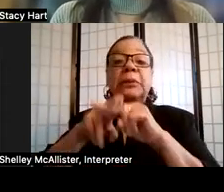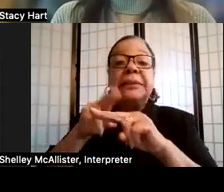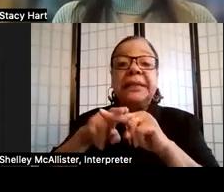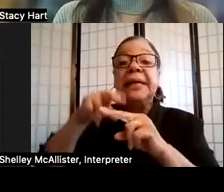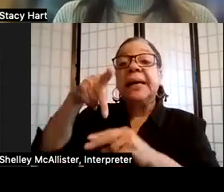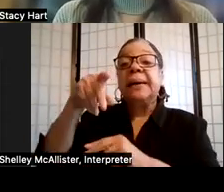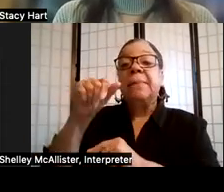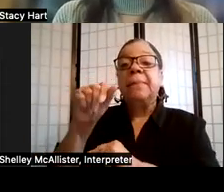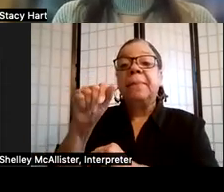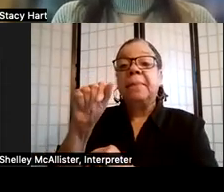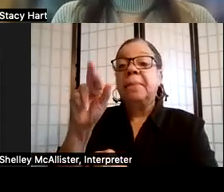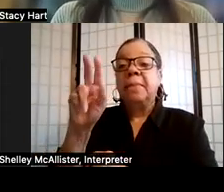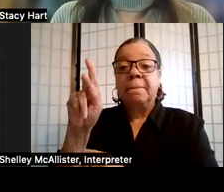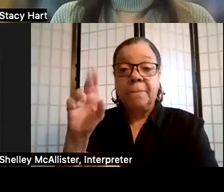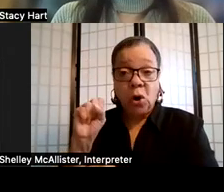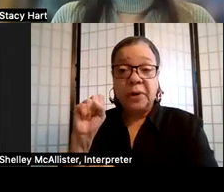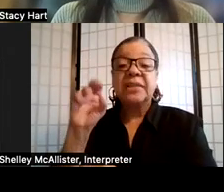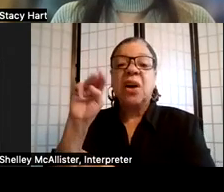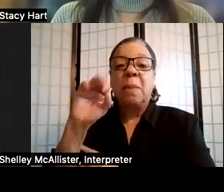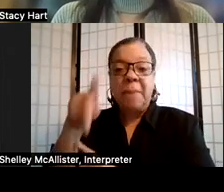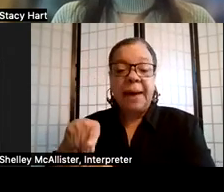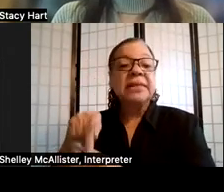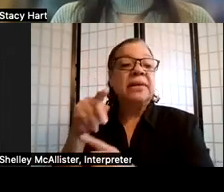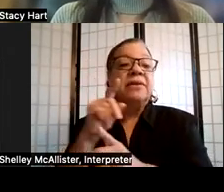maps is very helpful. Also,